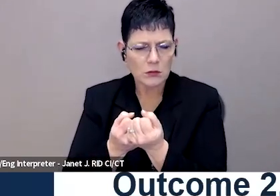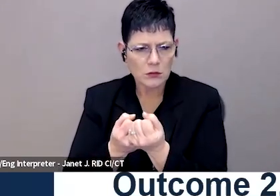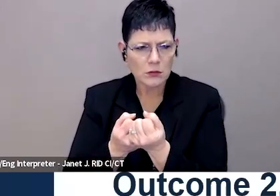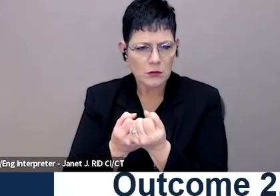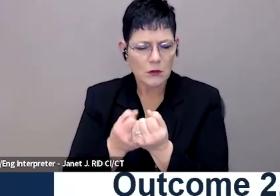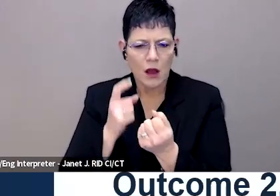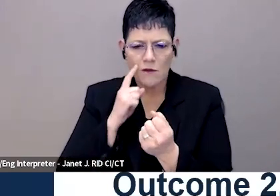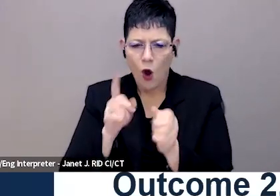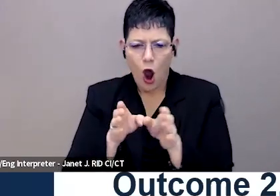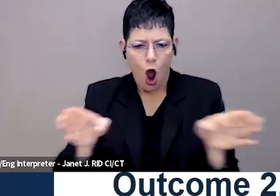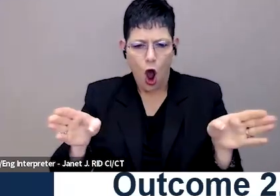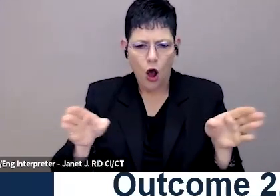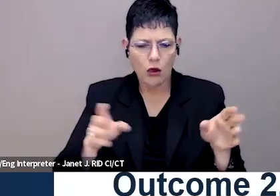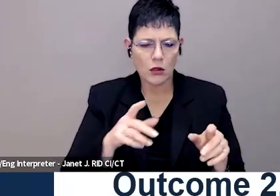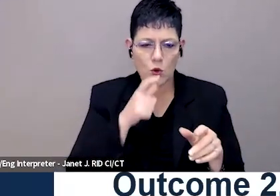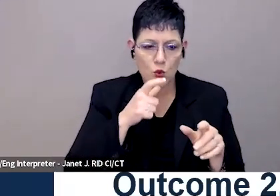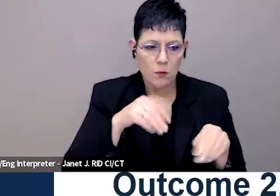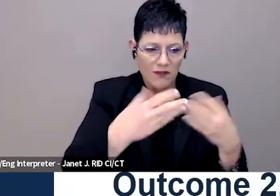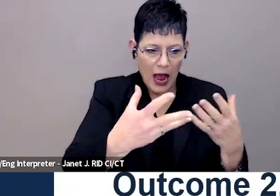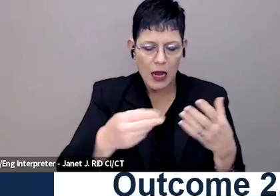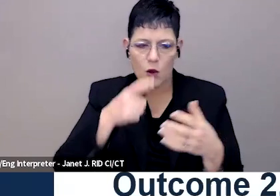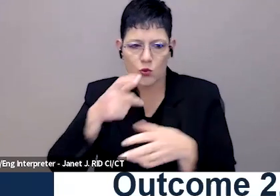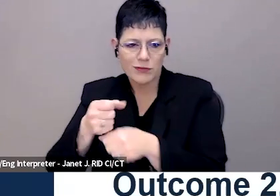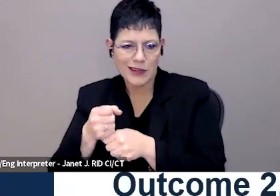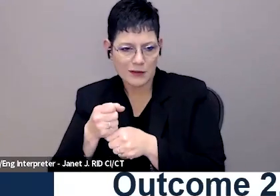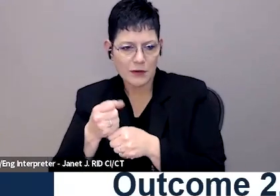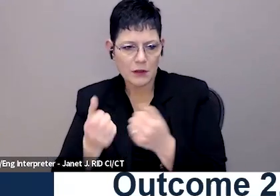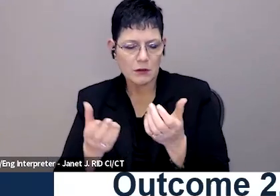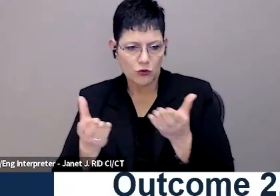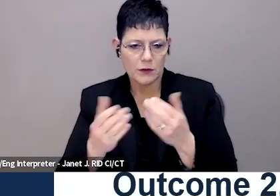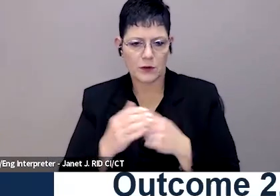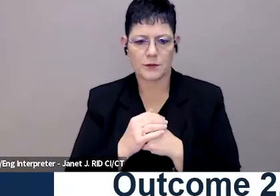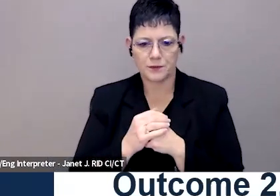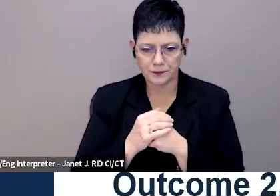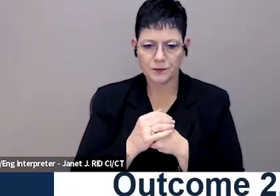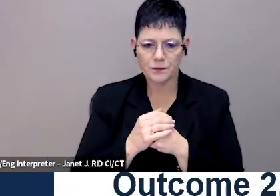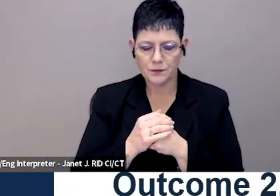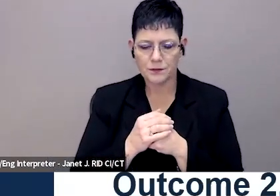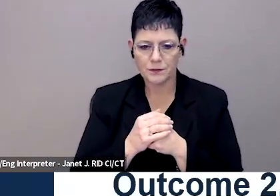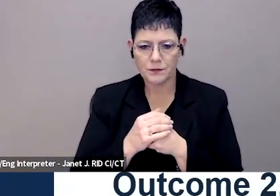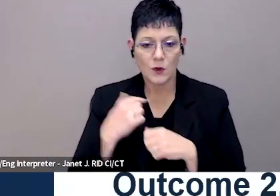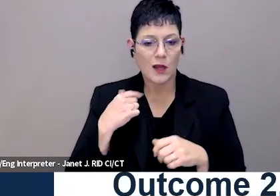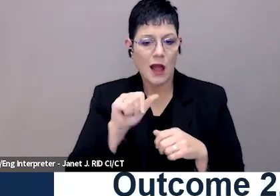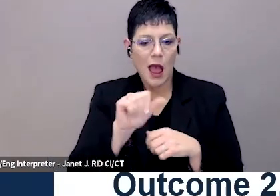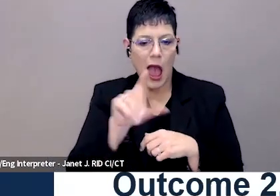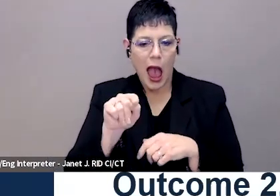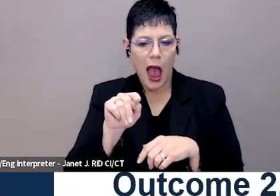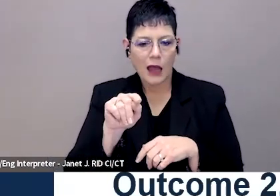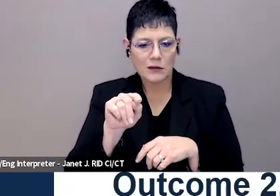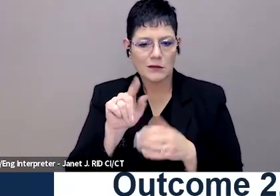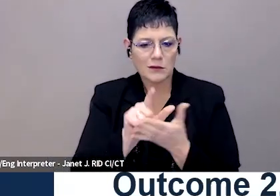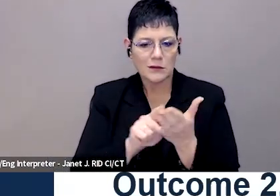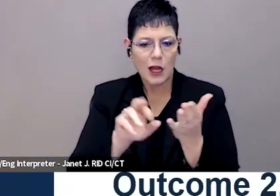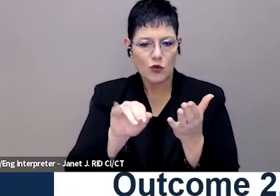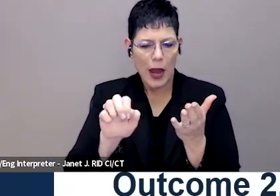across healthcare systems and providers. Act on Raise and many advocates were very pleased that Medicare has taken some